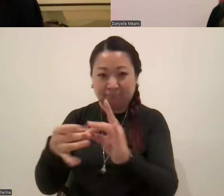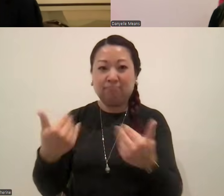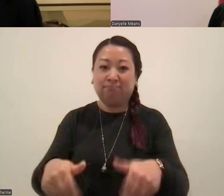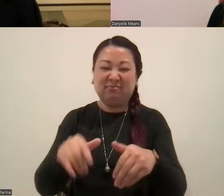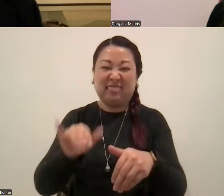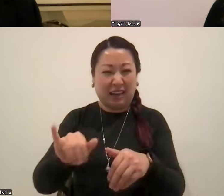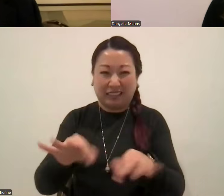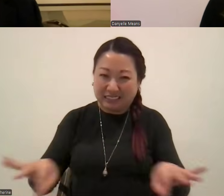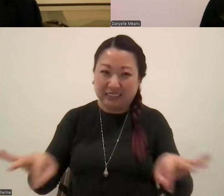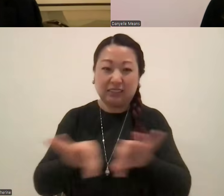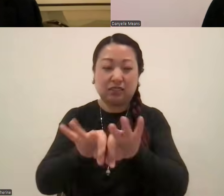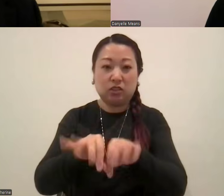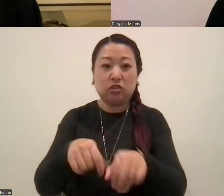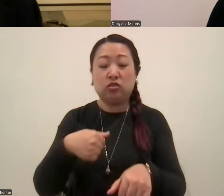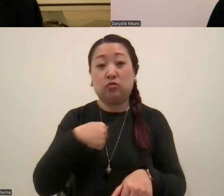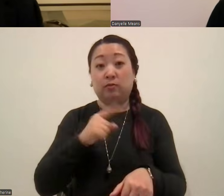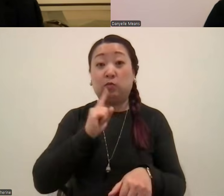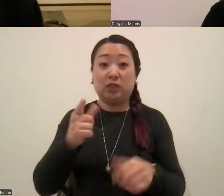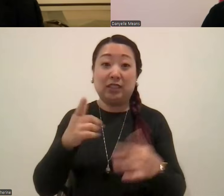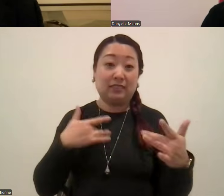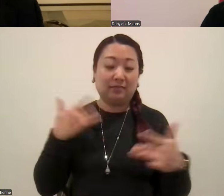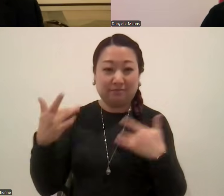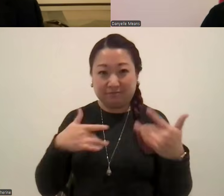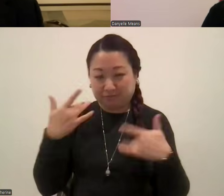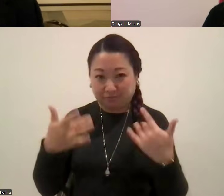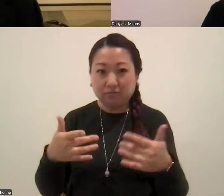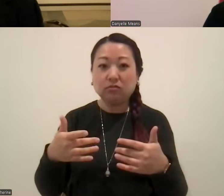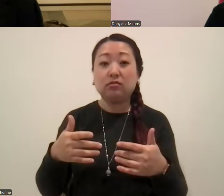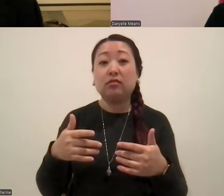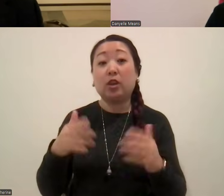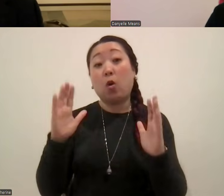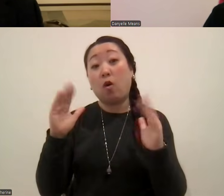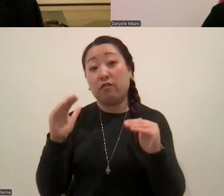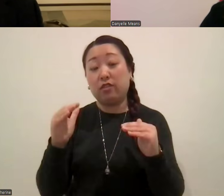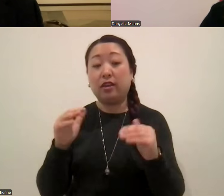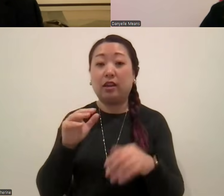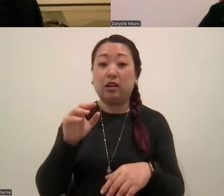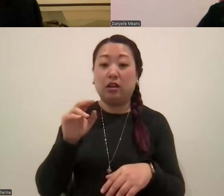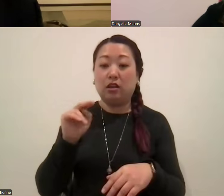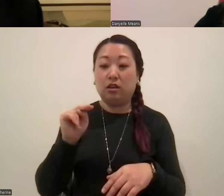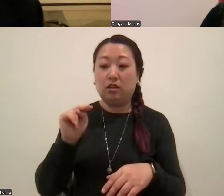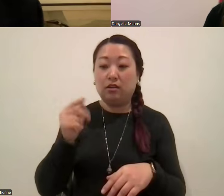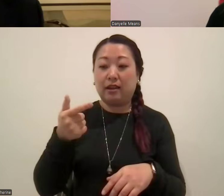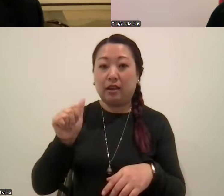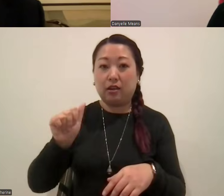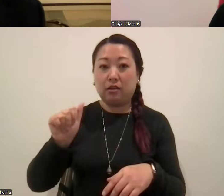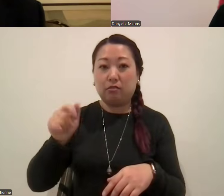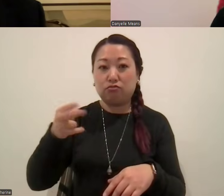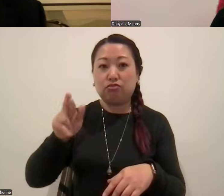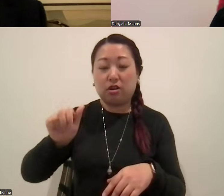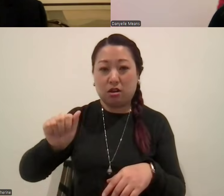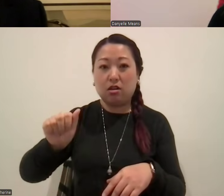important. So I'm really excited that hopefully NAGPRA helps build